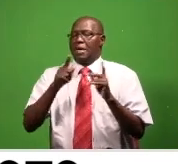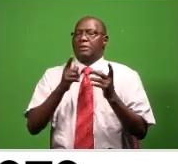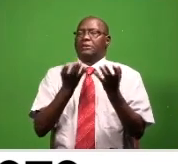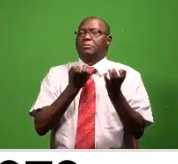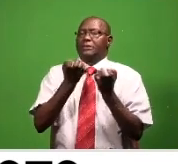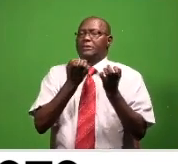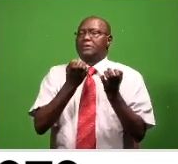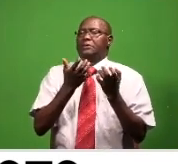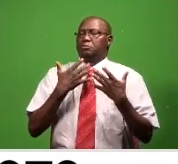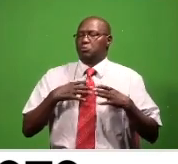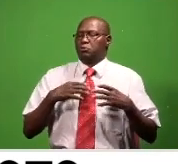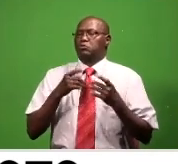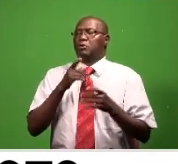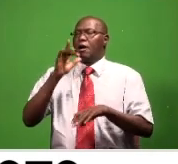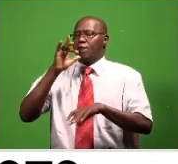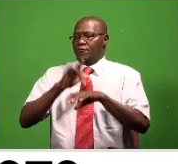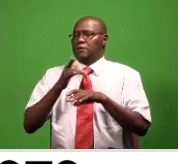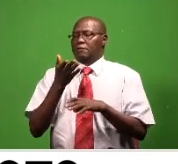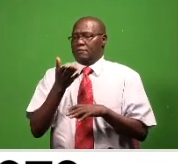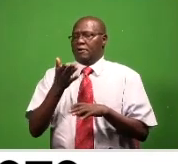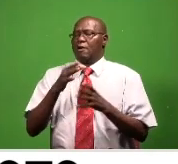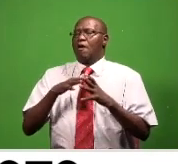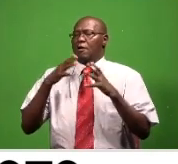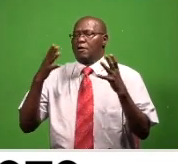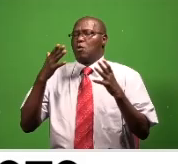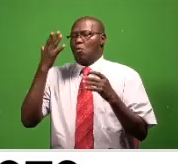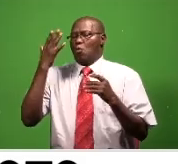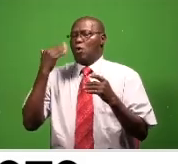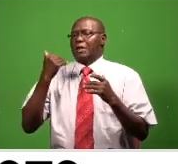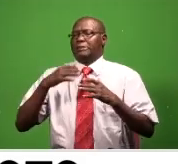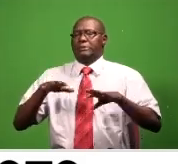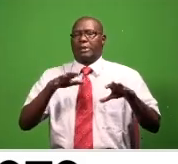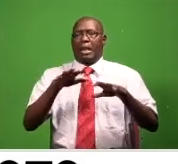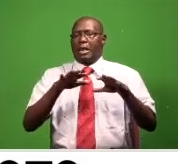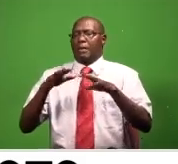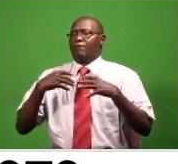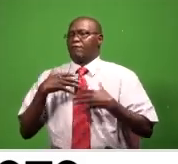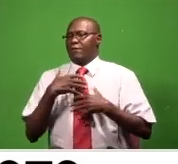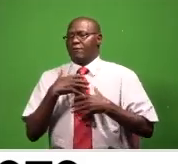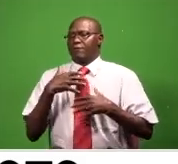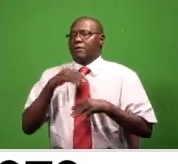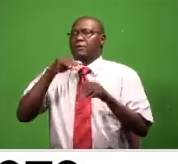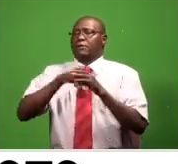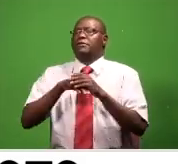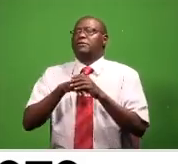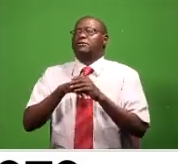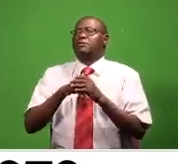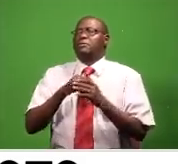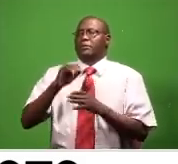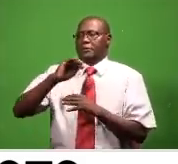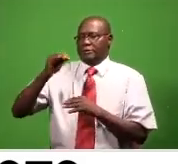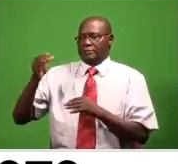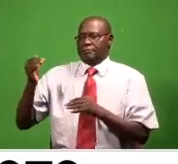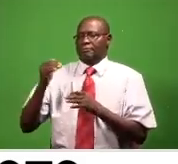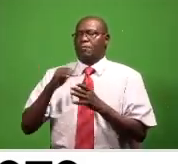business operations have been affected largely by the tension that has prevailed in the city. They now want the government to intervene and hold talks with